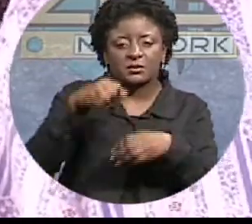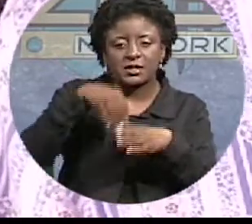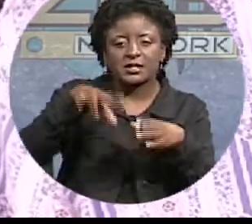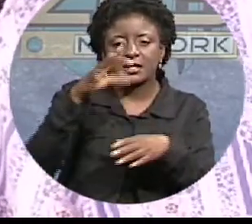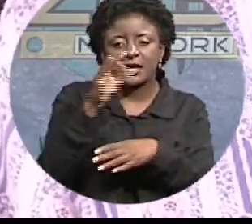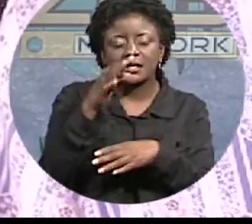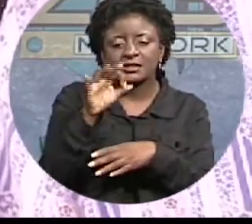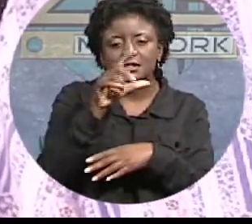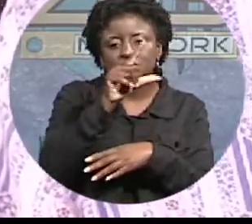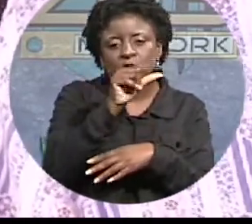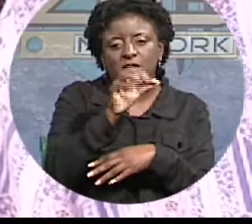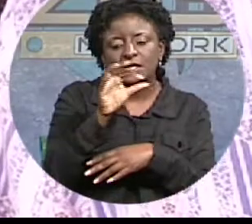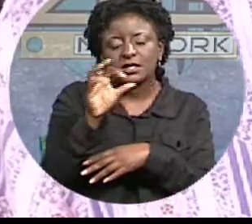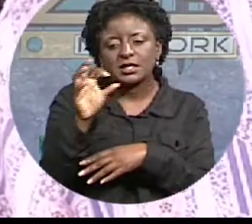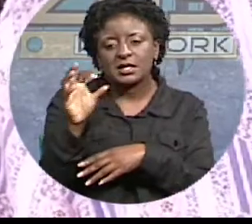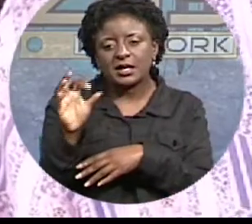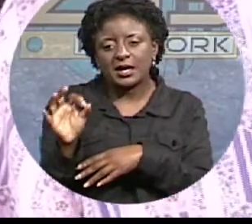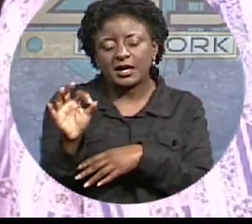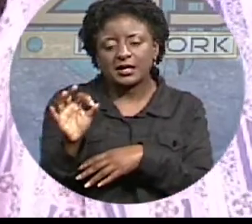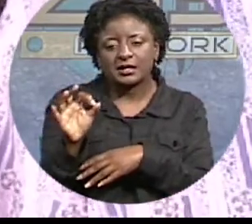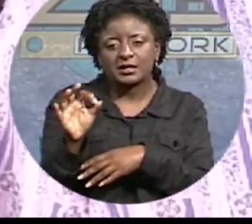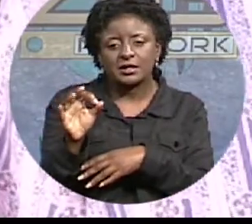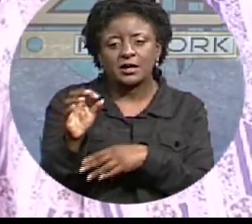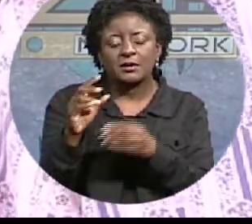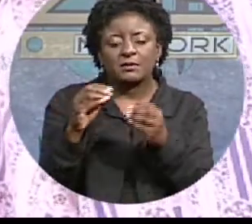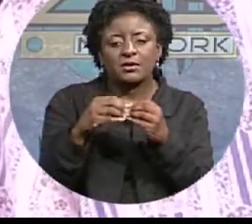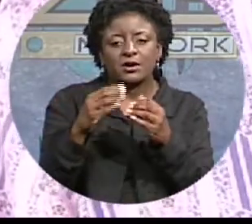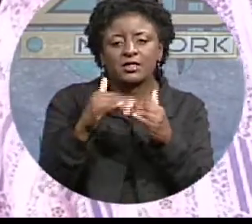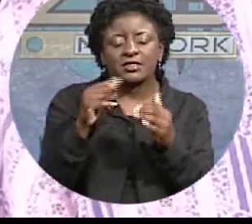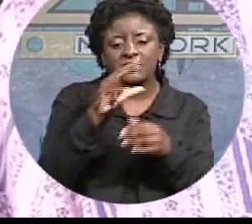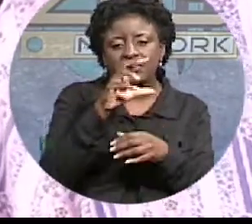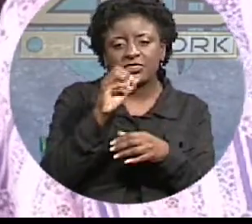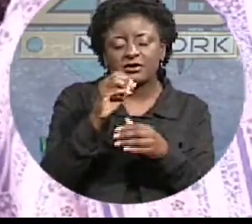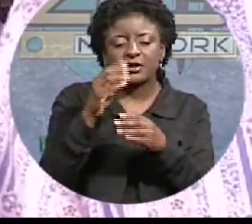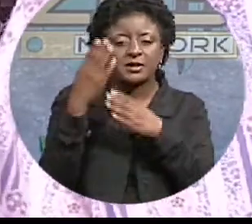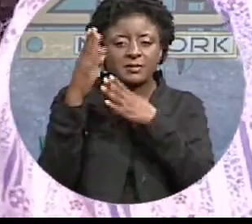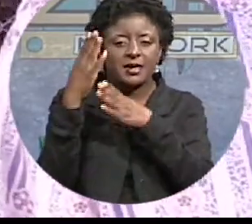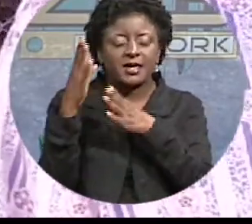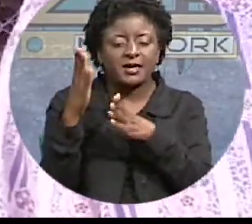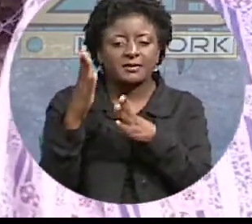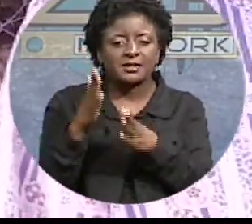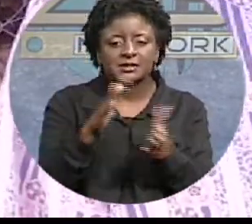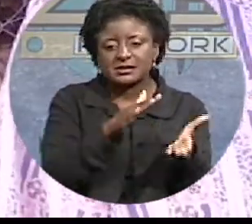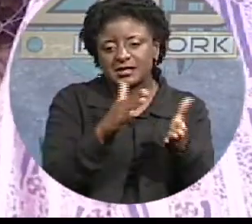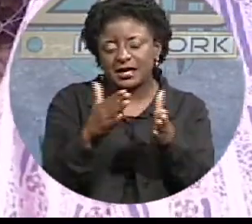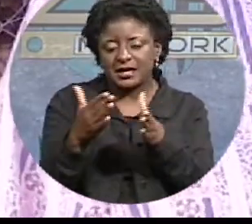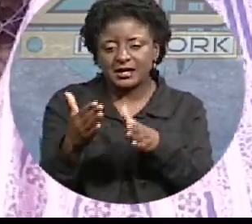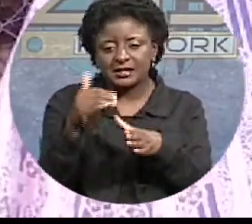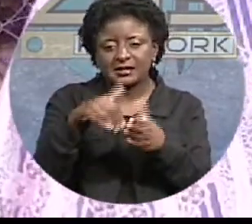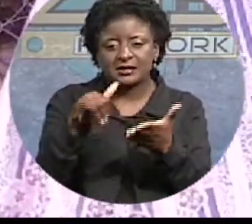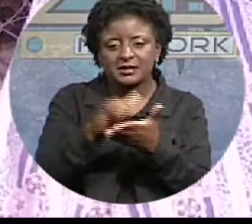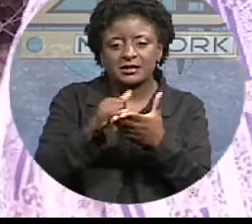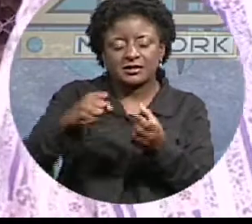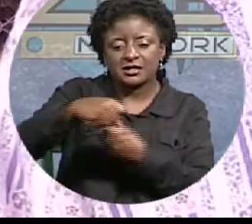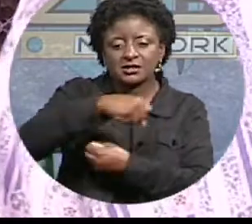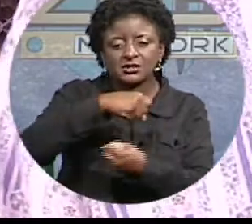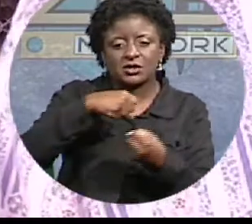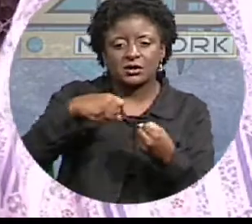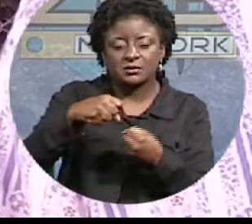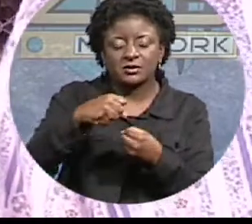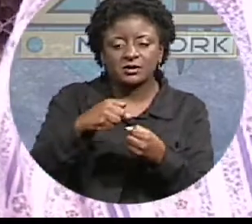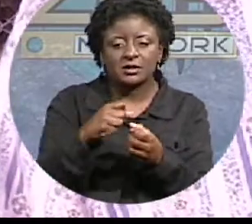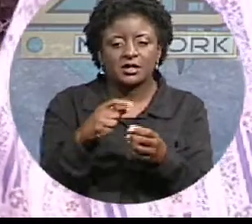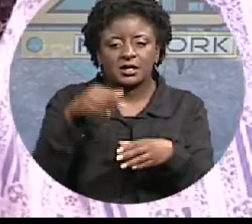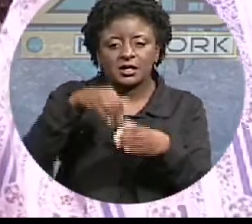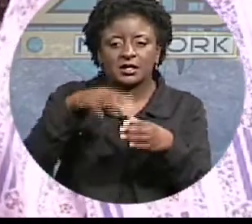hurricane, 134 Bahamians died in that storm. A book that I recall, The Great Hurricane of 1866, 386 Bahamians. In the